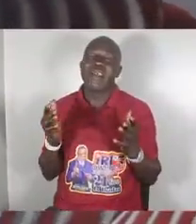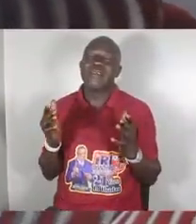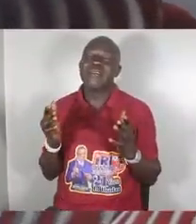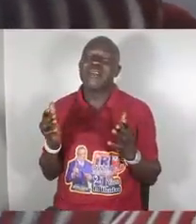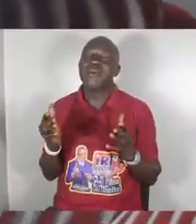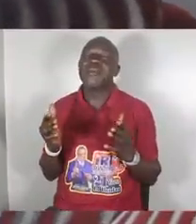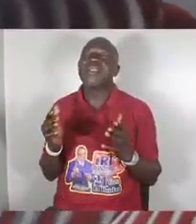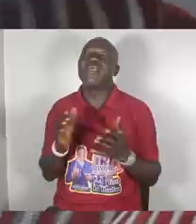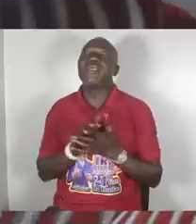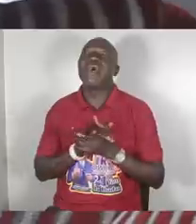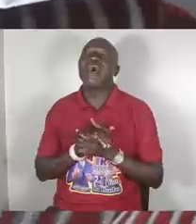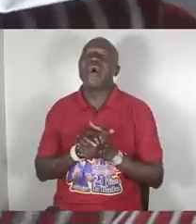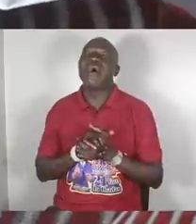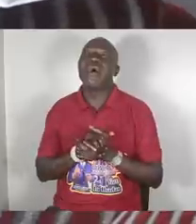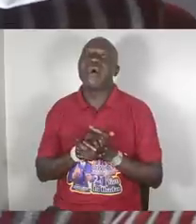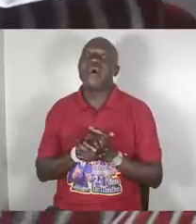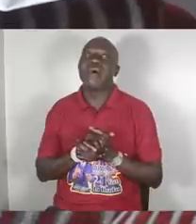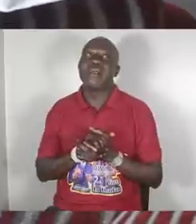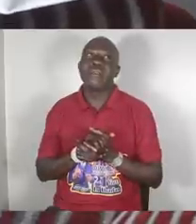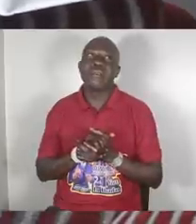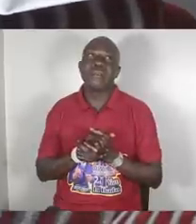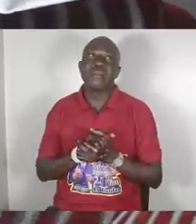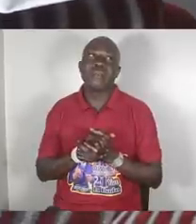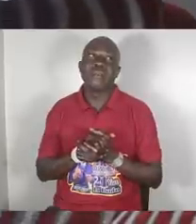a o pe mi pada